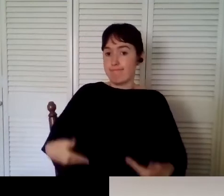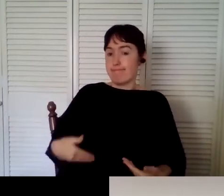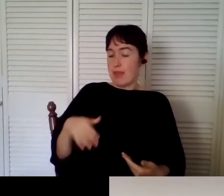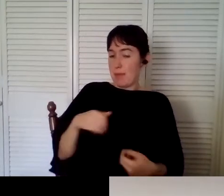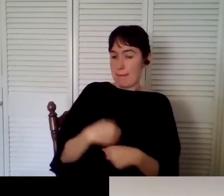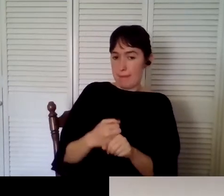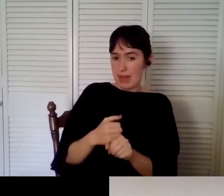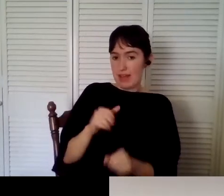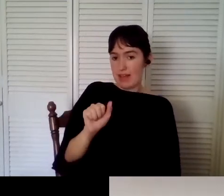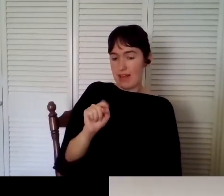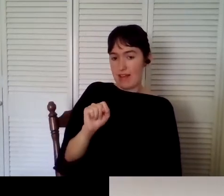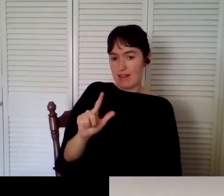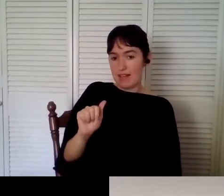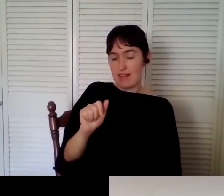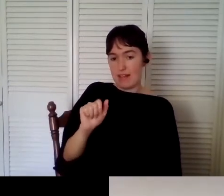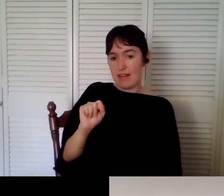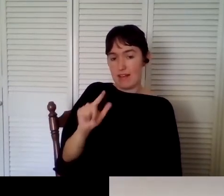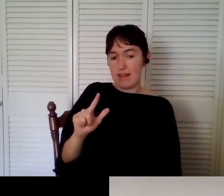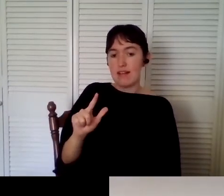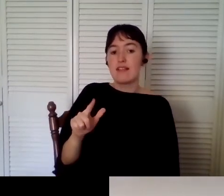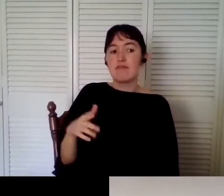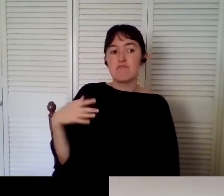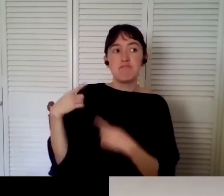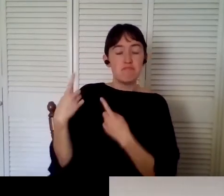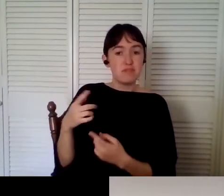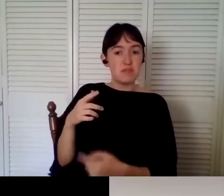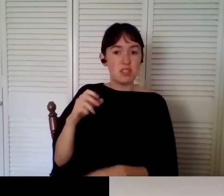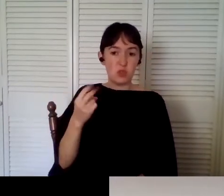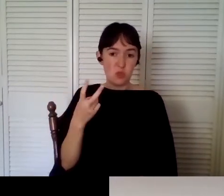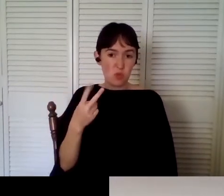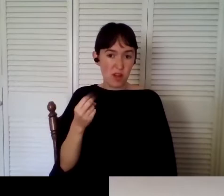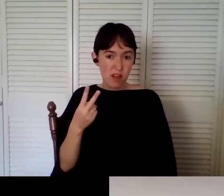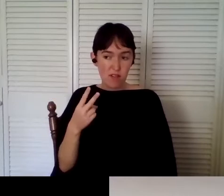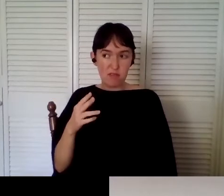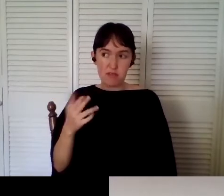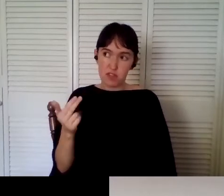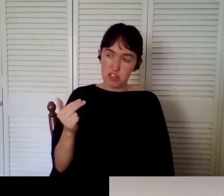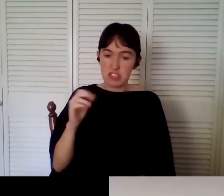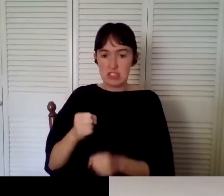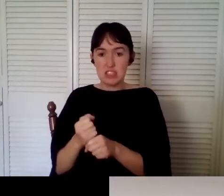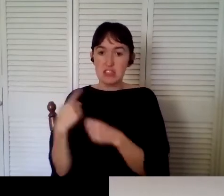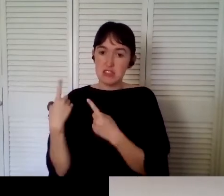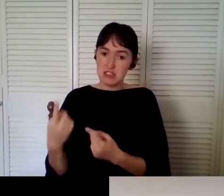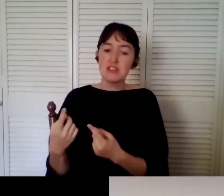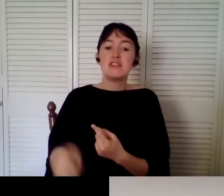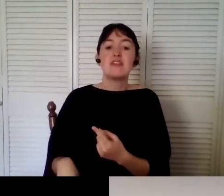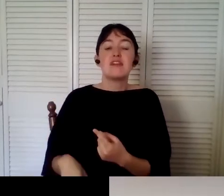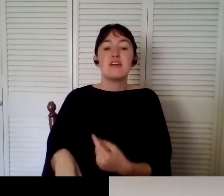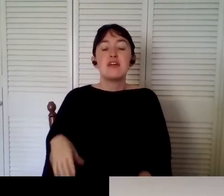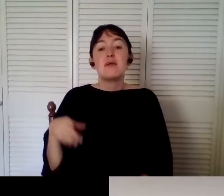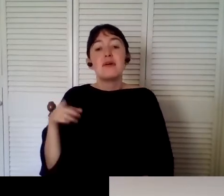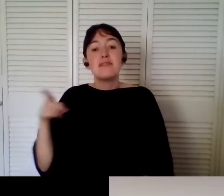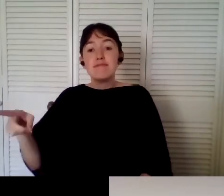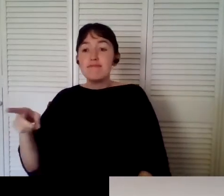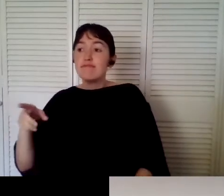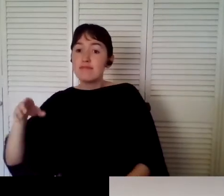12 to 13 years now. And her specialty is in the recreation of the points, but she's not necessarily someone who makes and throws atlatls